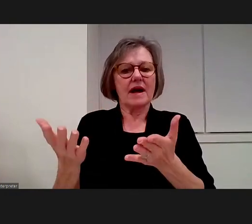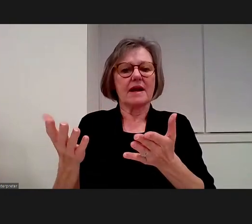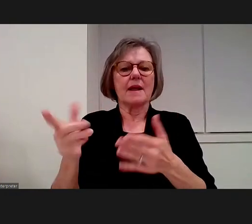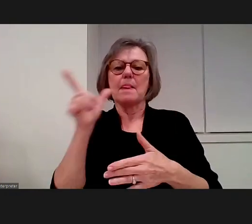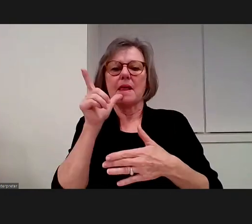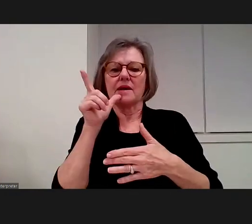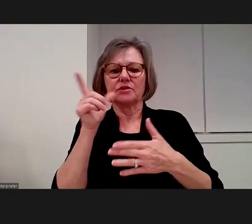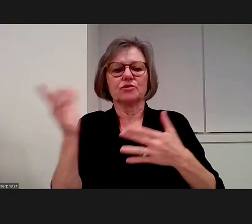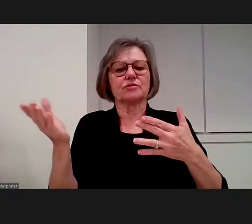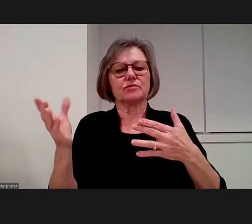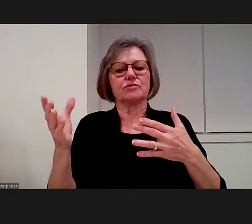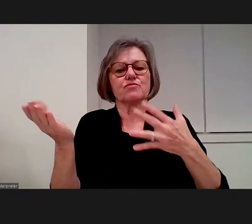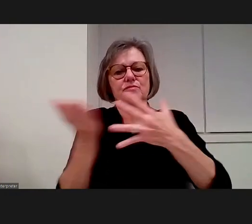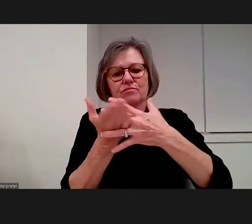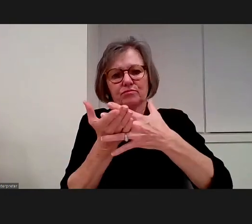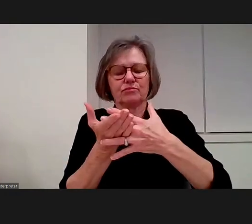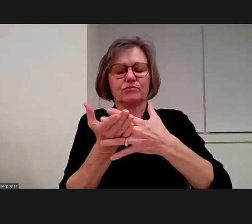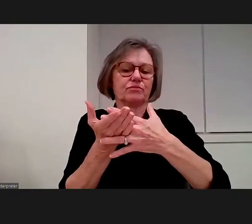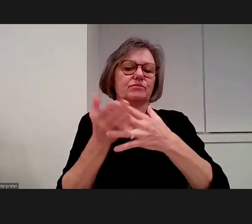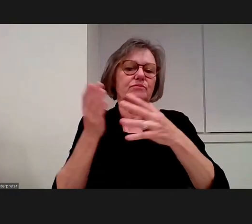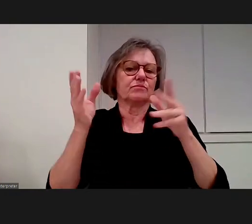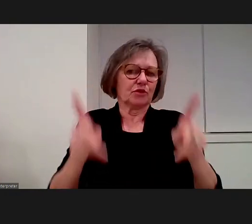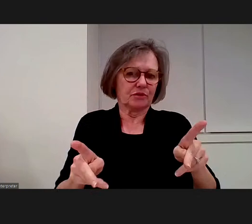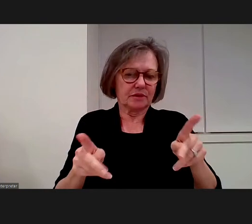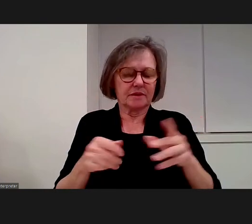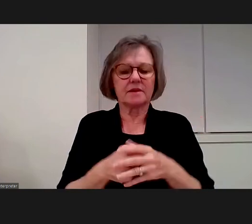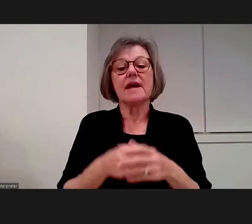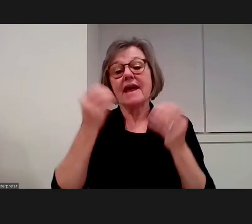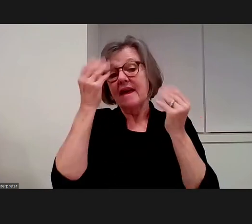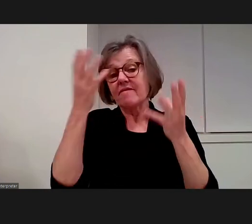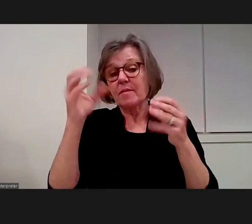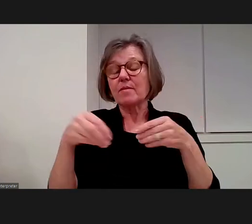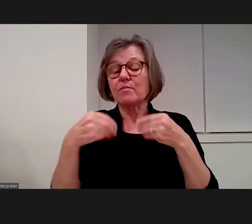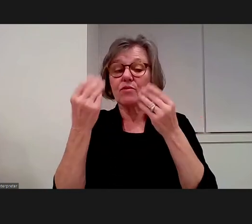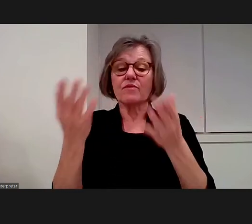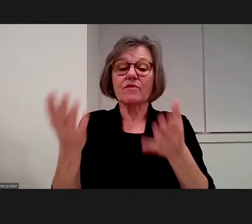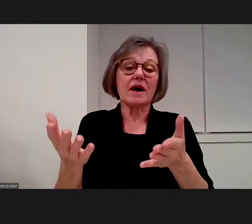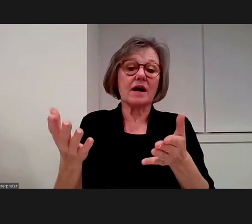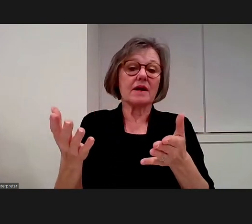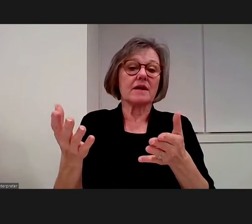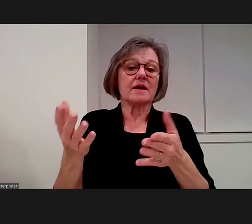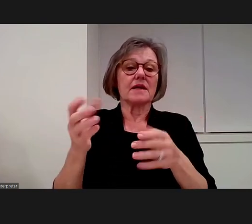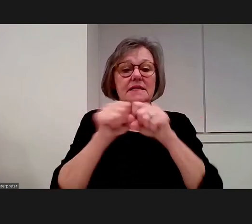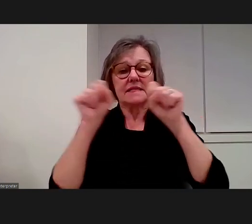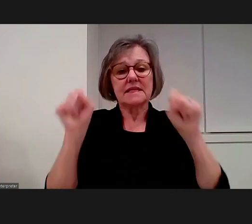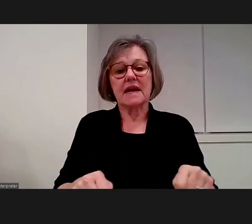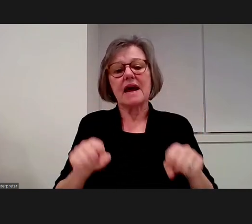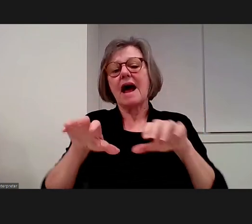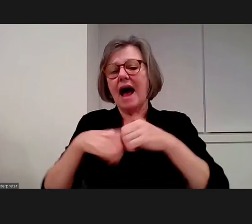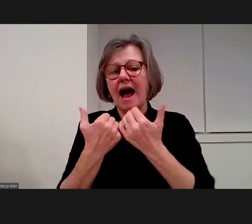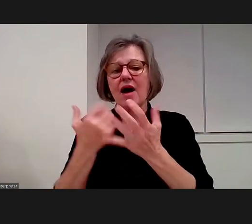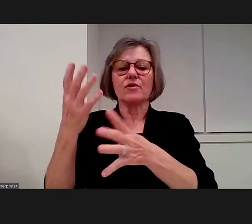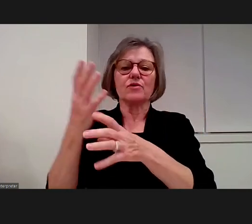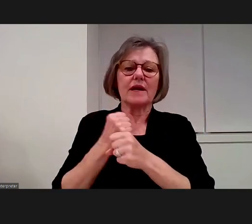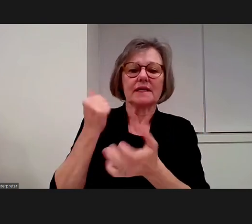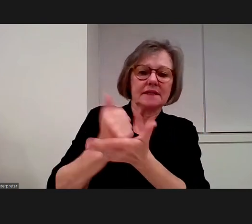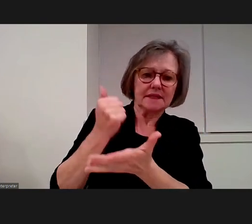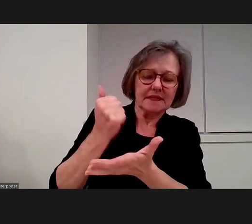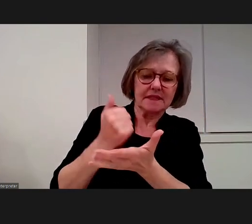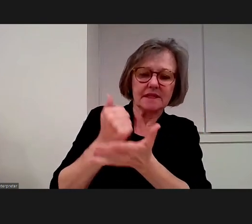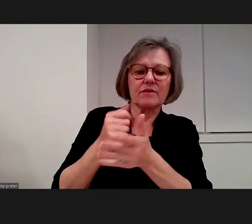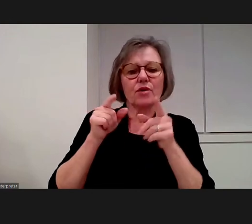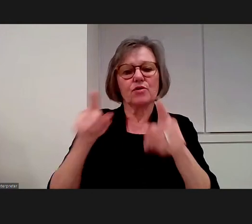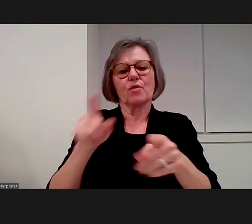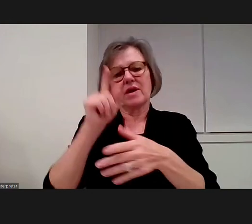lunch relief station agent. Information would be provided in stations about how to obtain assistance during